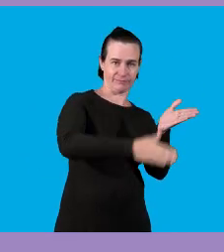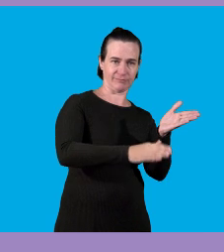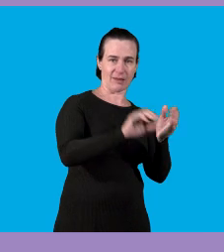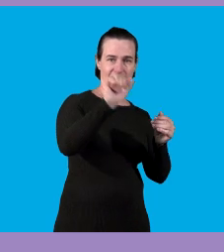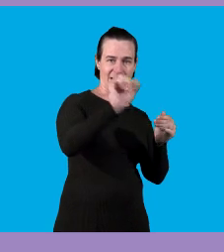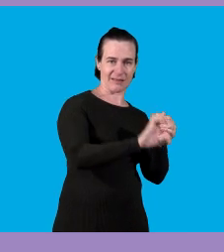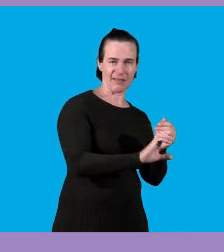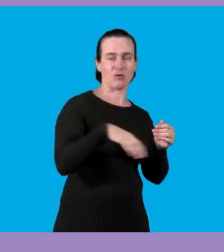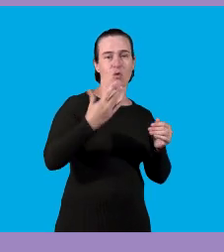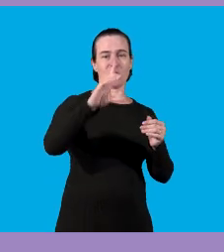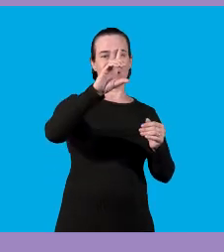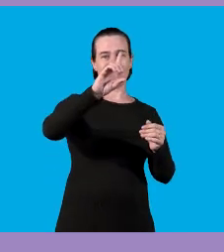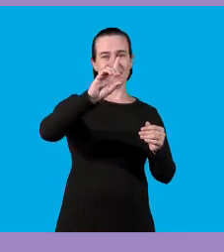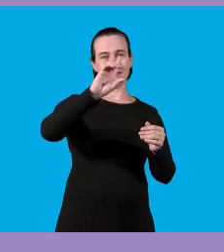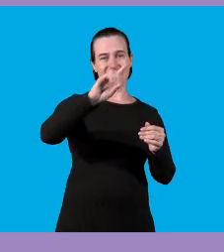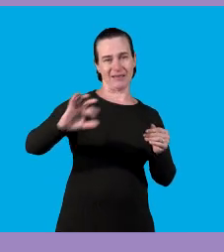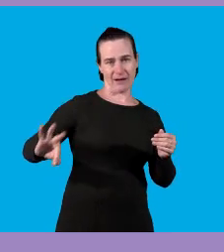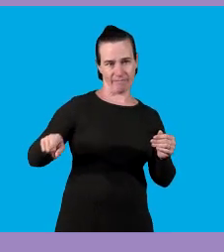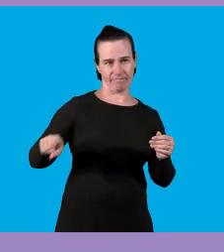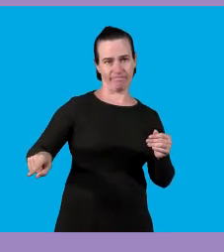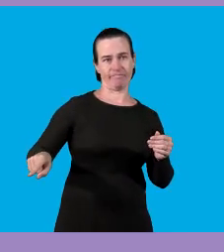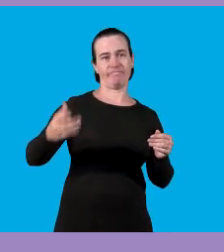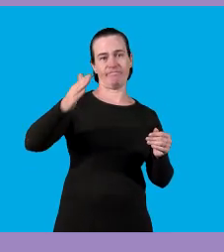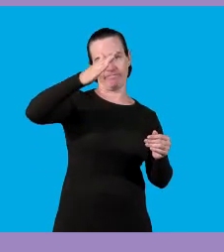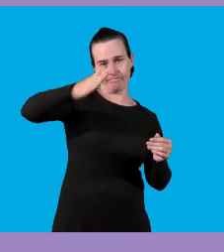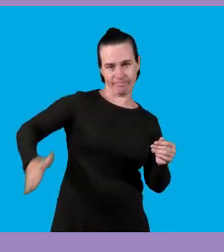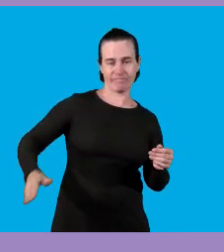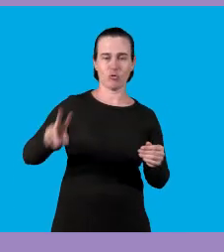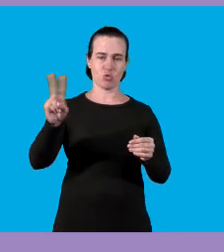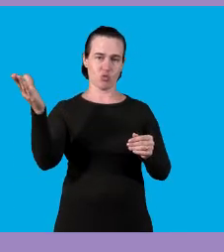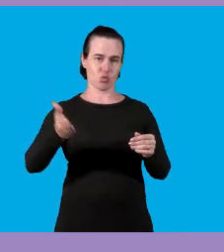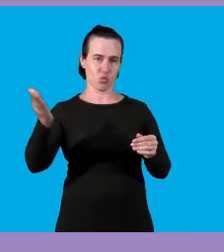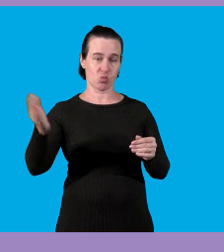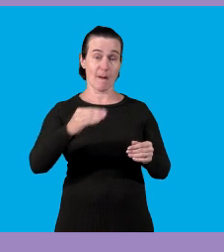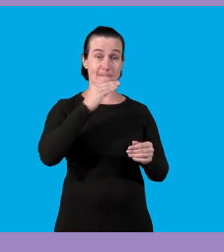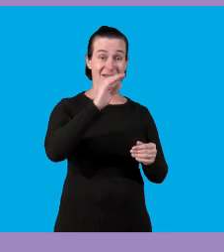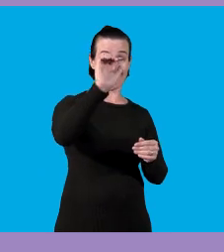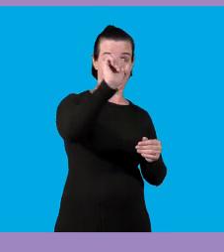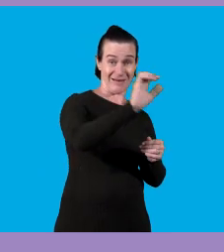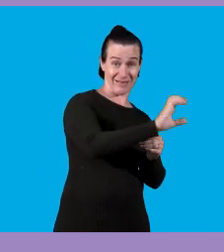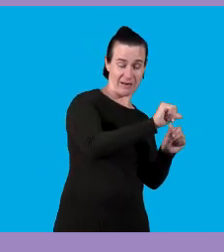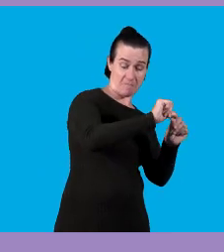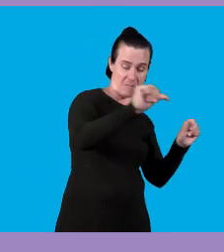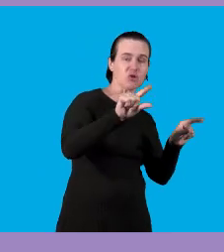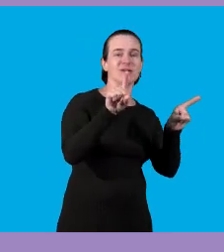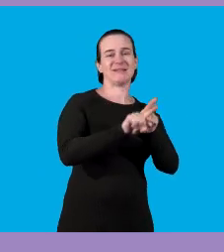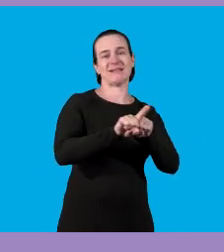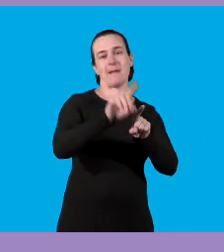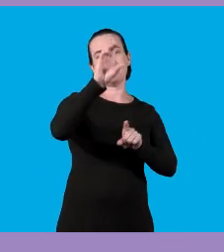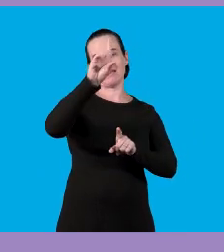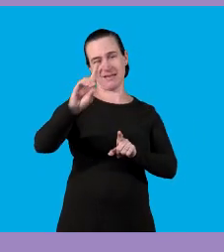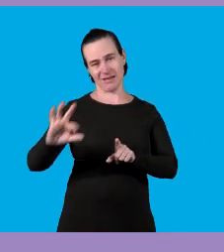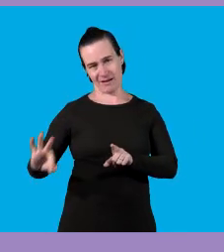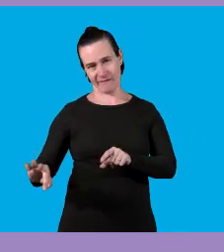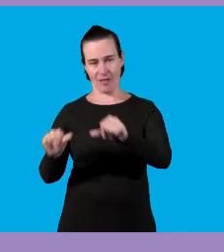double marking. So side AC equals to side DF, and that is